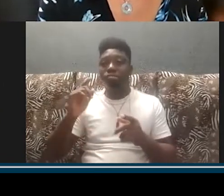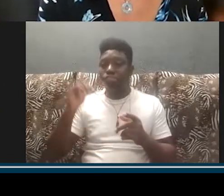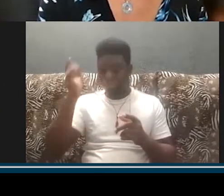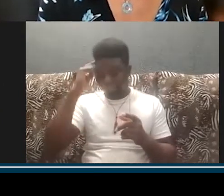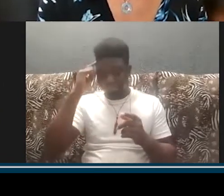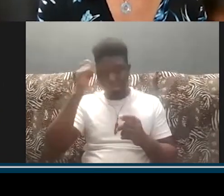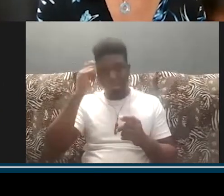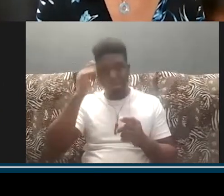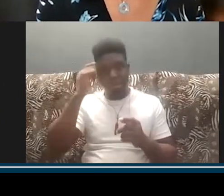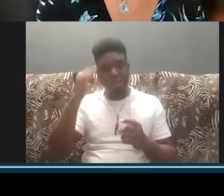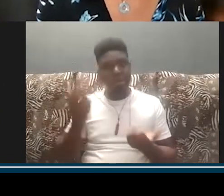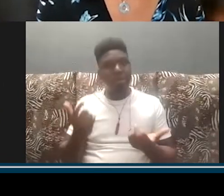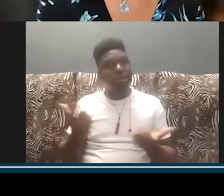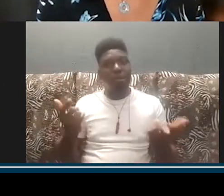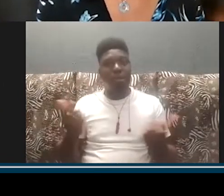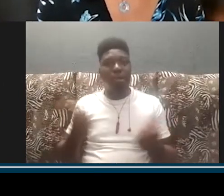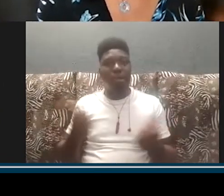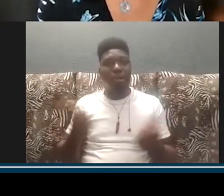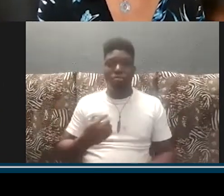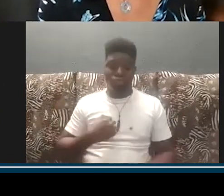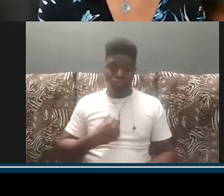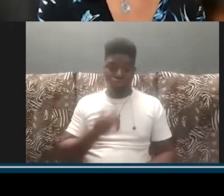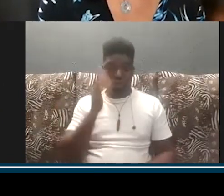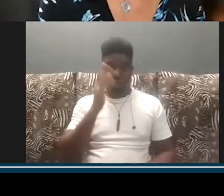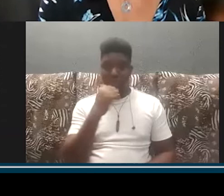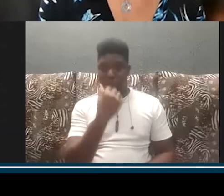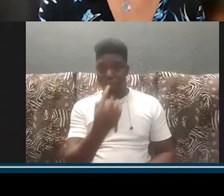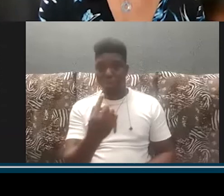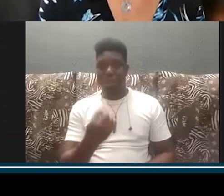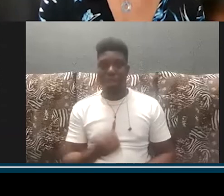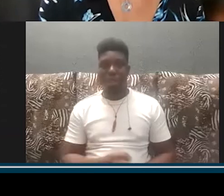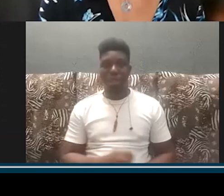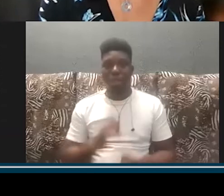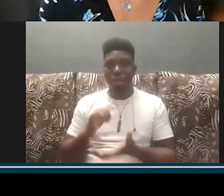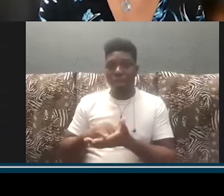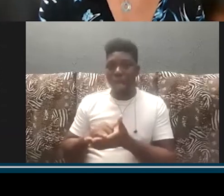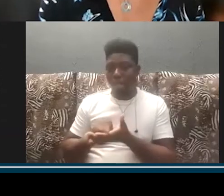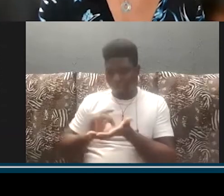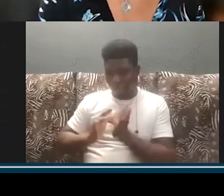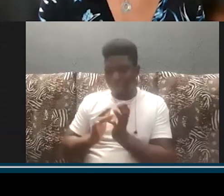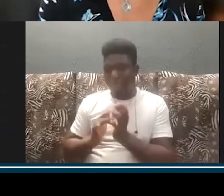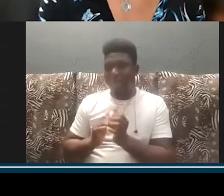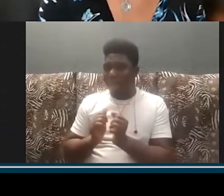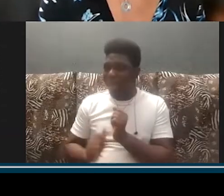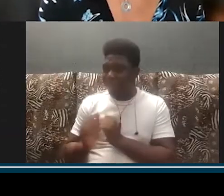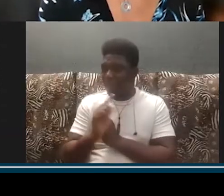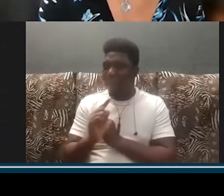But I would say just treat everyone how you want to be treated.